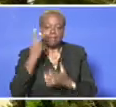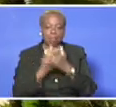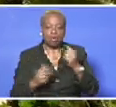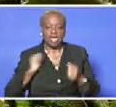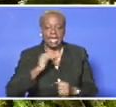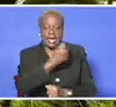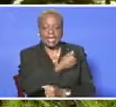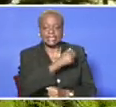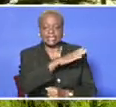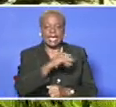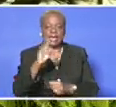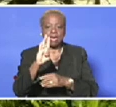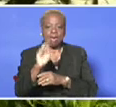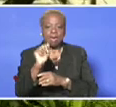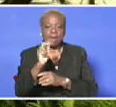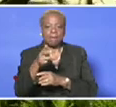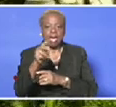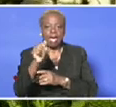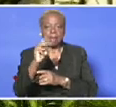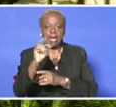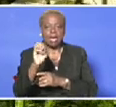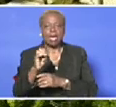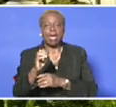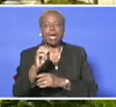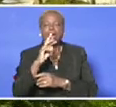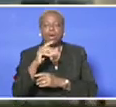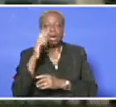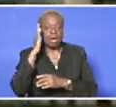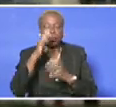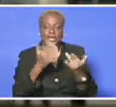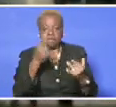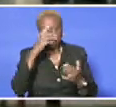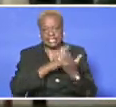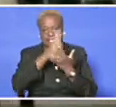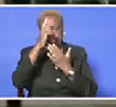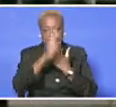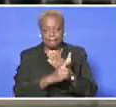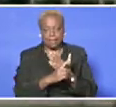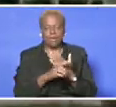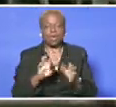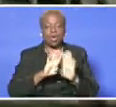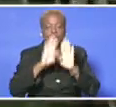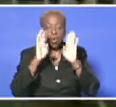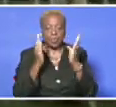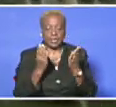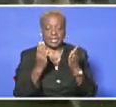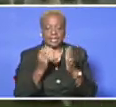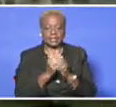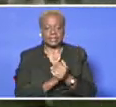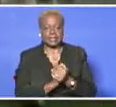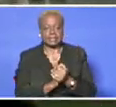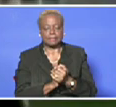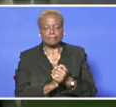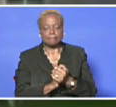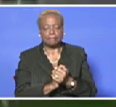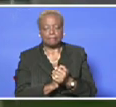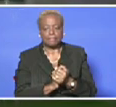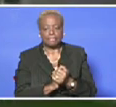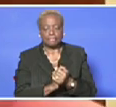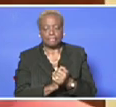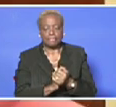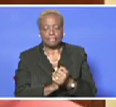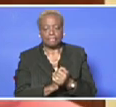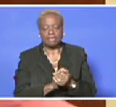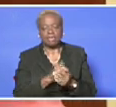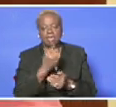Bahamar are preparing for December reopenings. So is the Point development, with these starting employment numbers. These with the